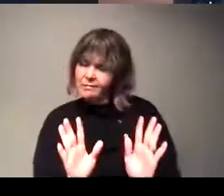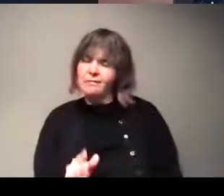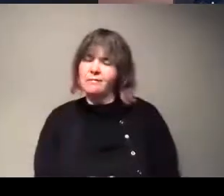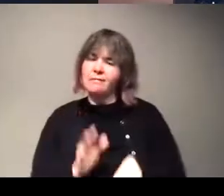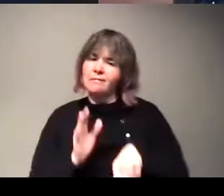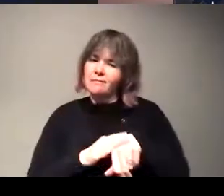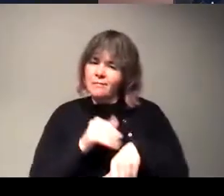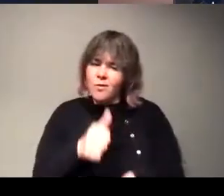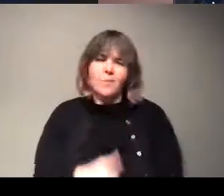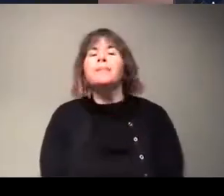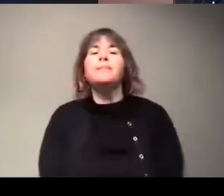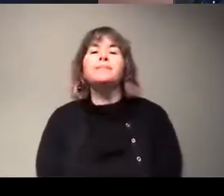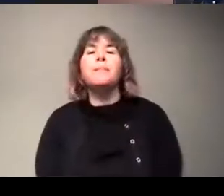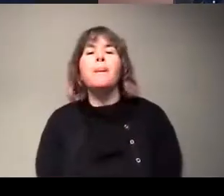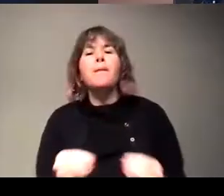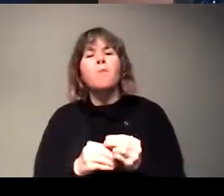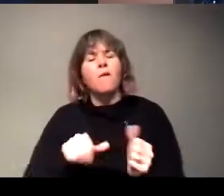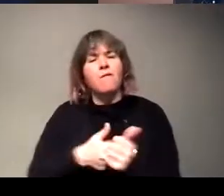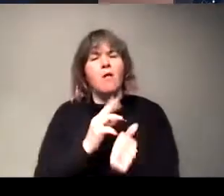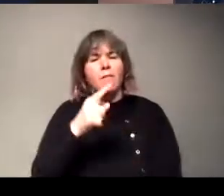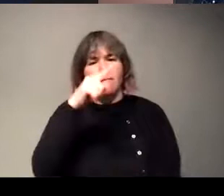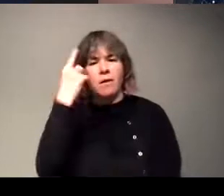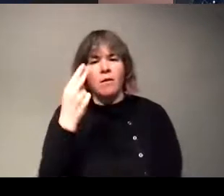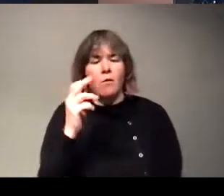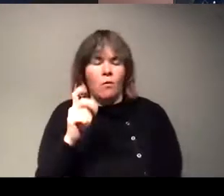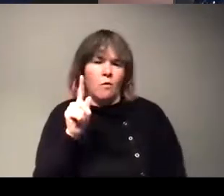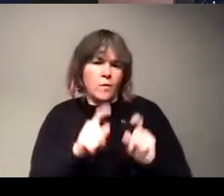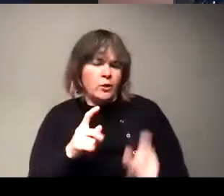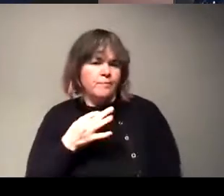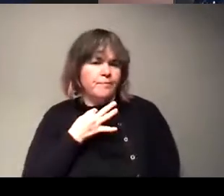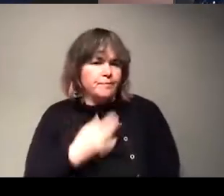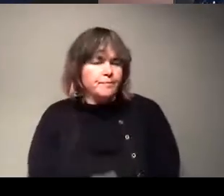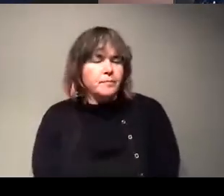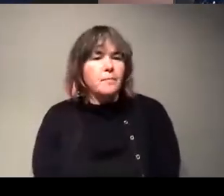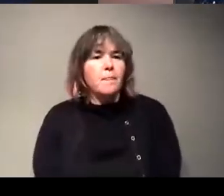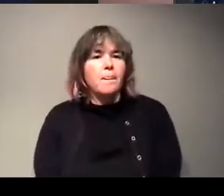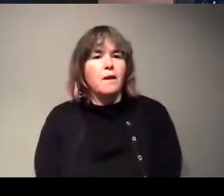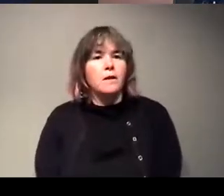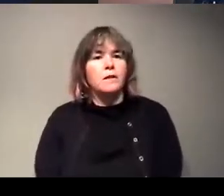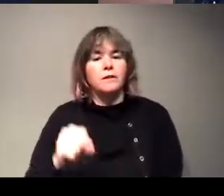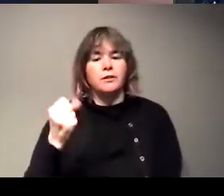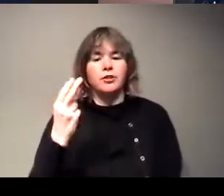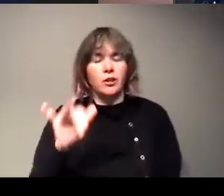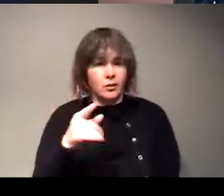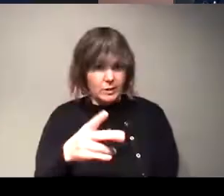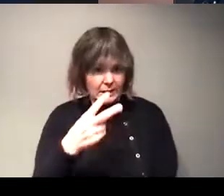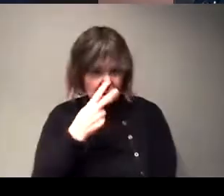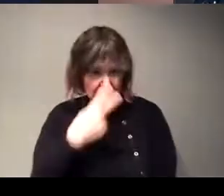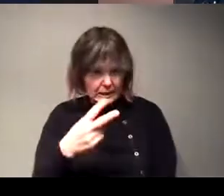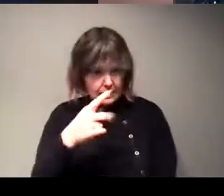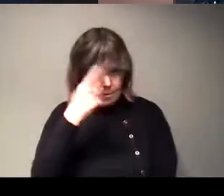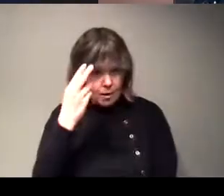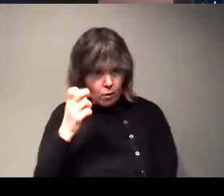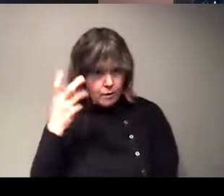Okay, so we have some follow-up black hole questions. Okay. One from Sherry, have you ever seen a black hole?